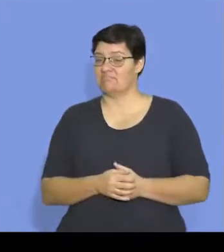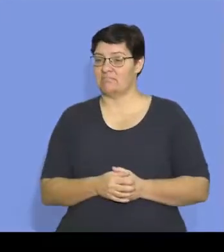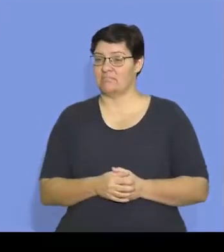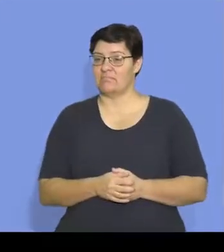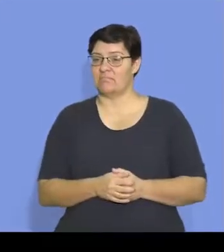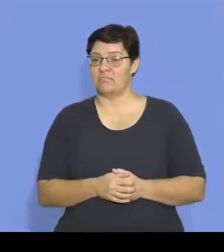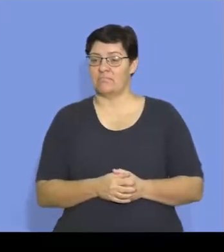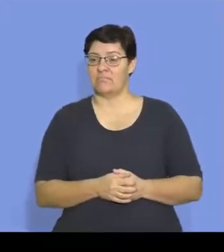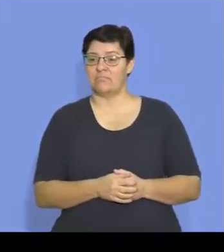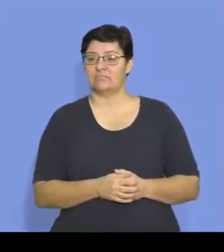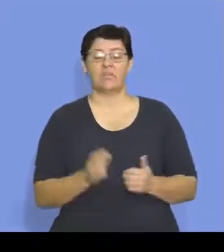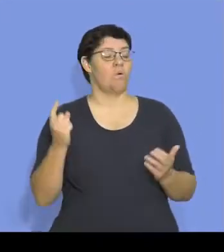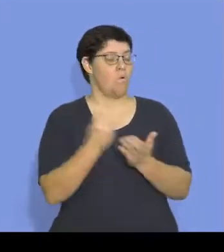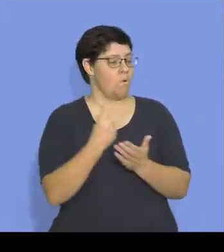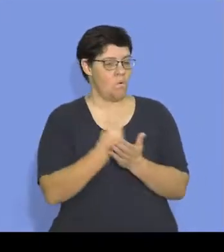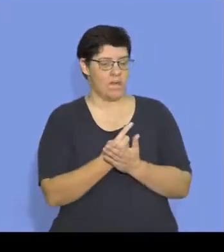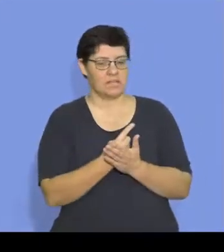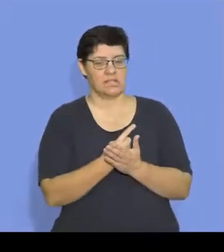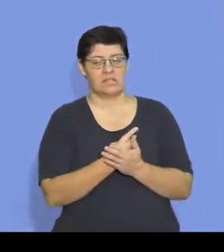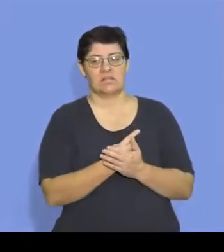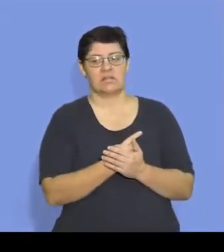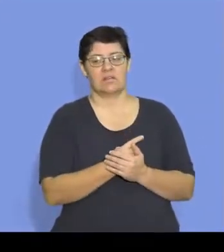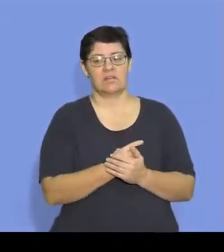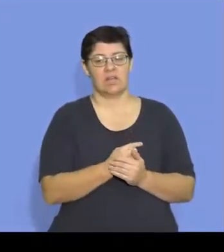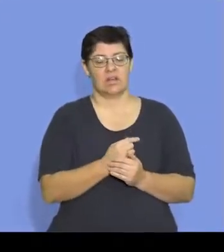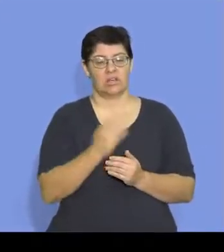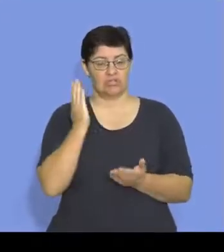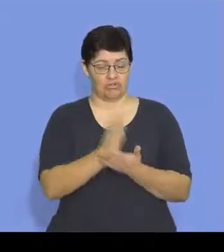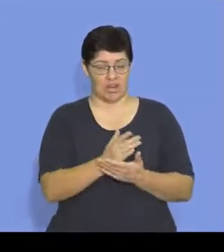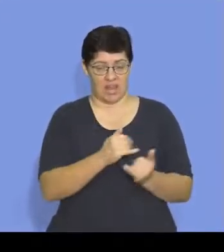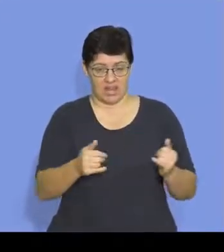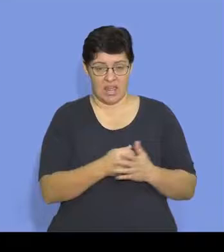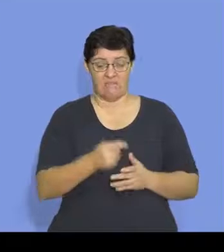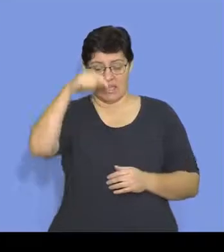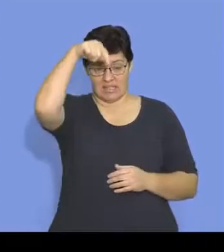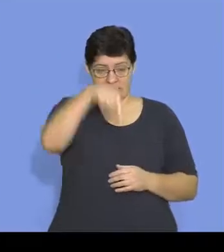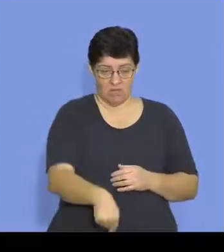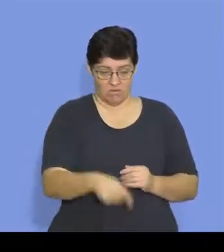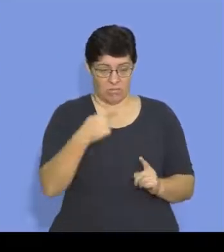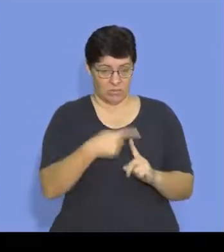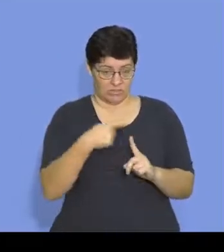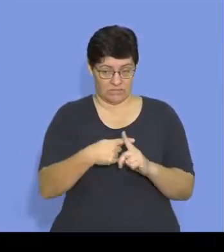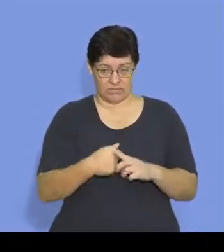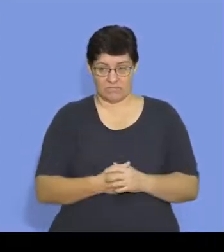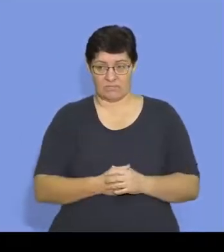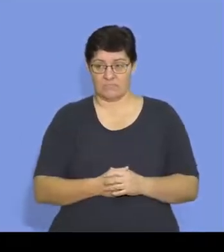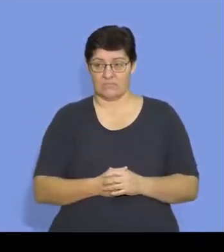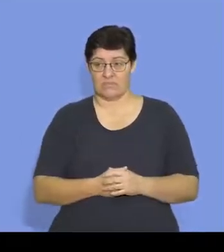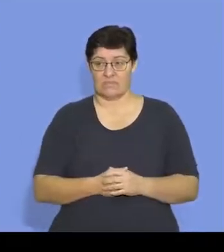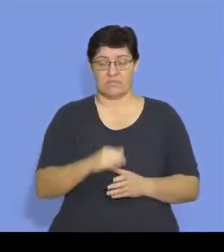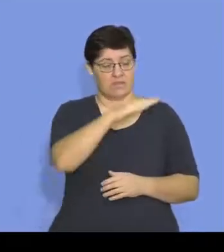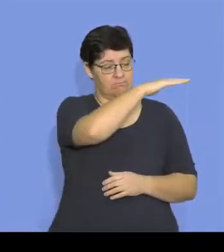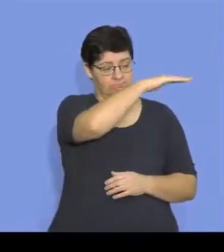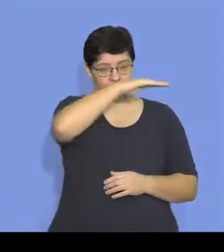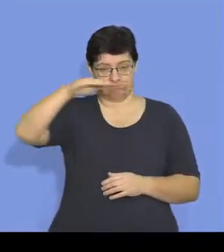always a straight line. If we have down as my positive direction, it's just going